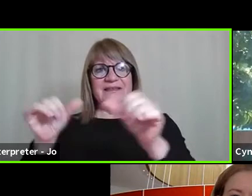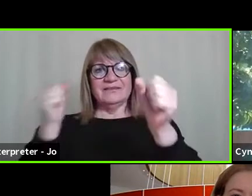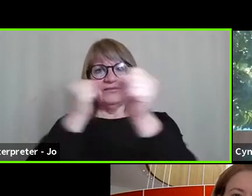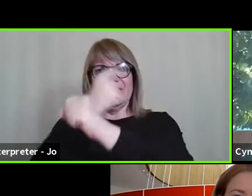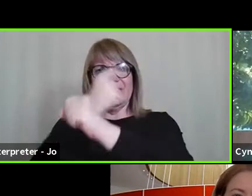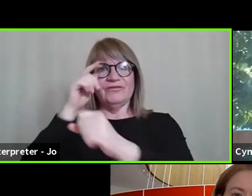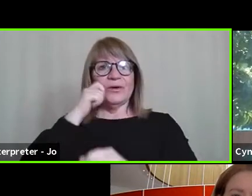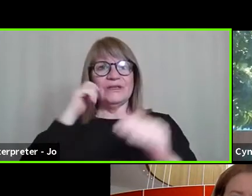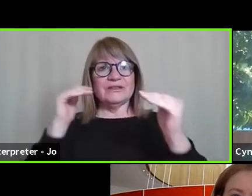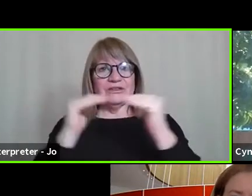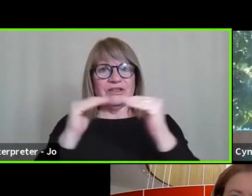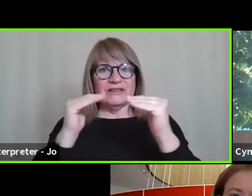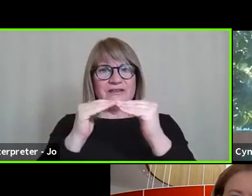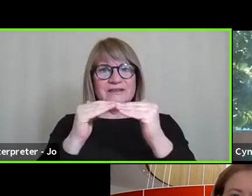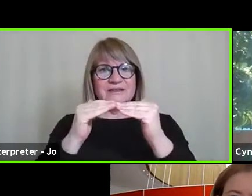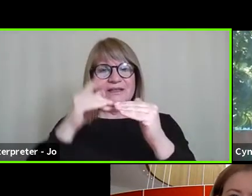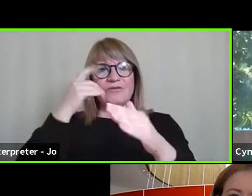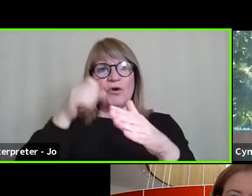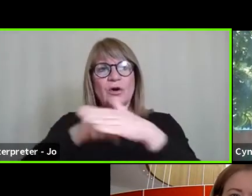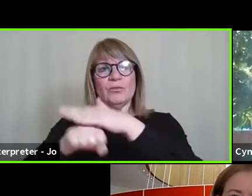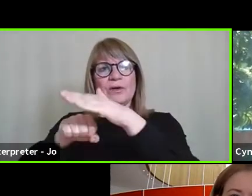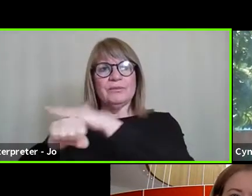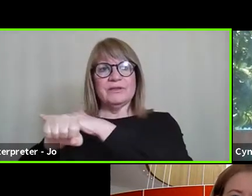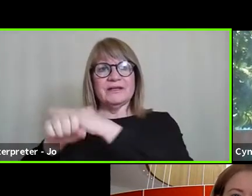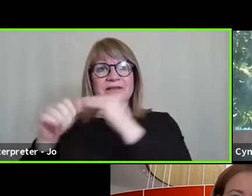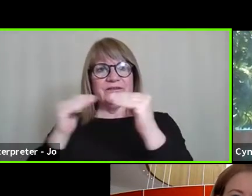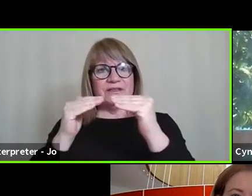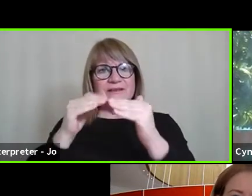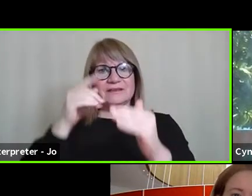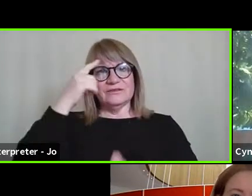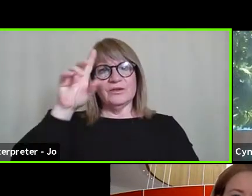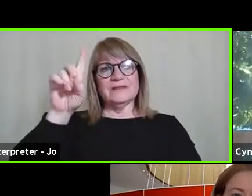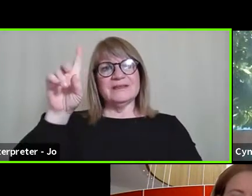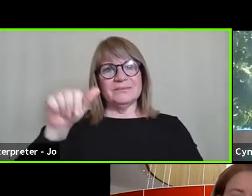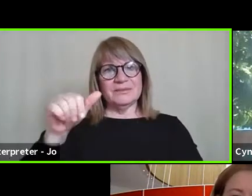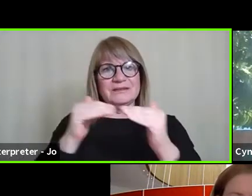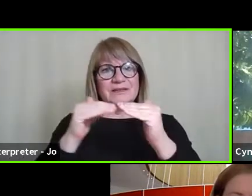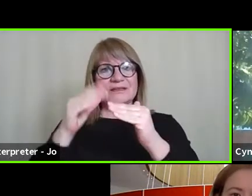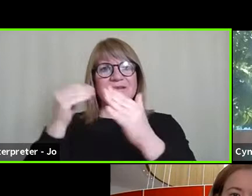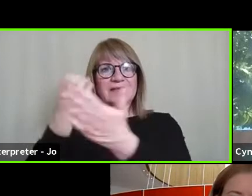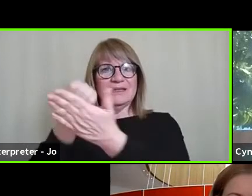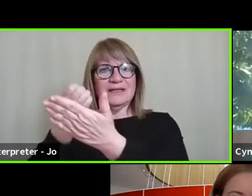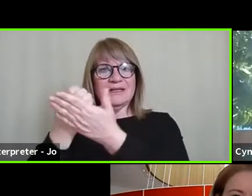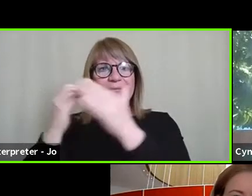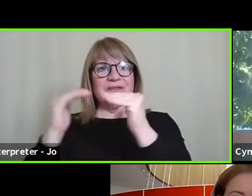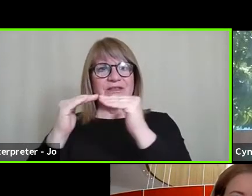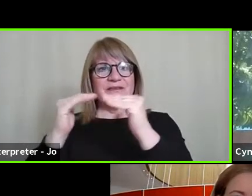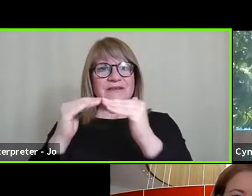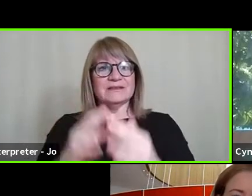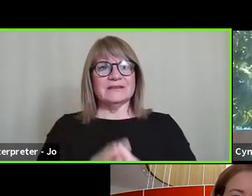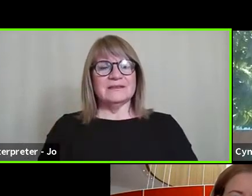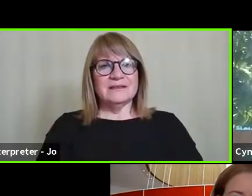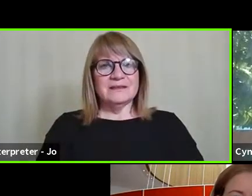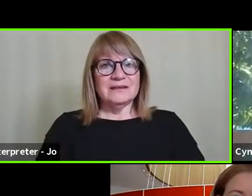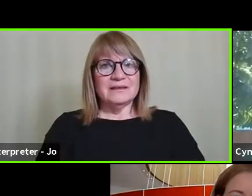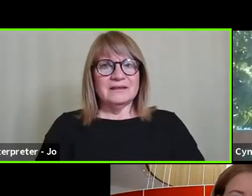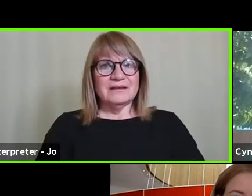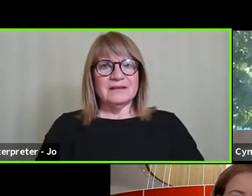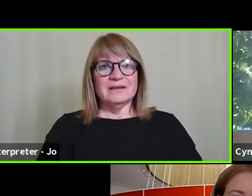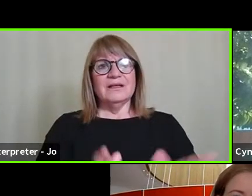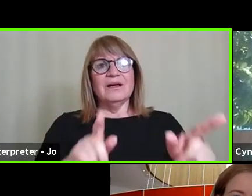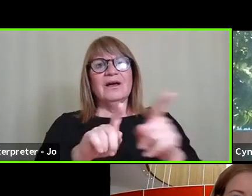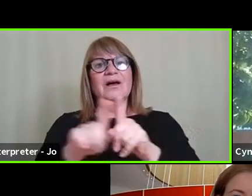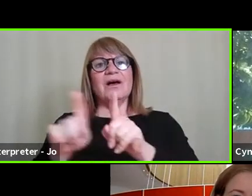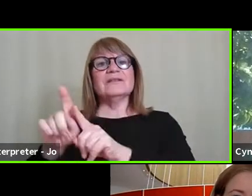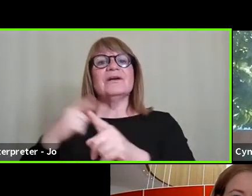justice for reproductive justice for disability justice and for economic justice and i also want to uplift